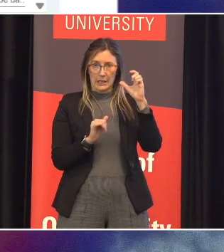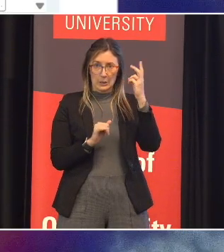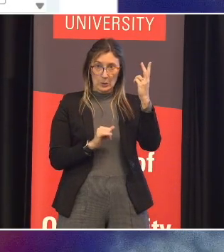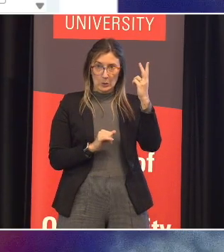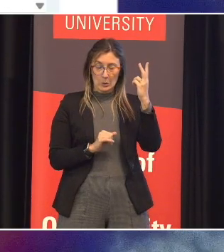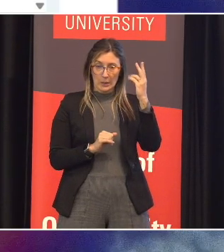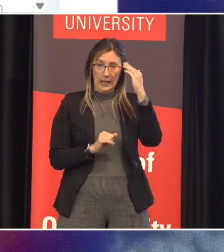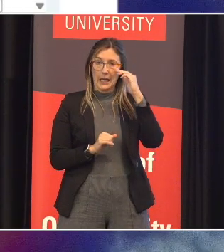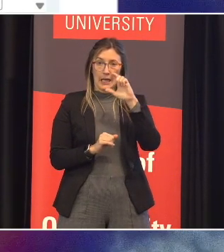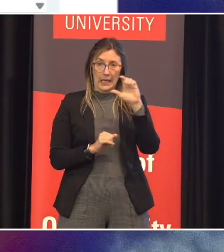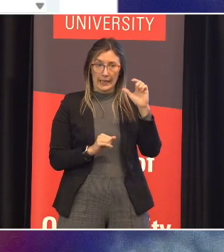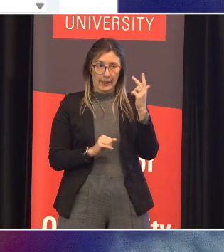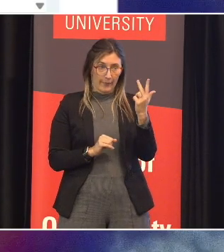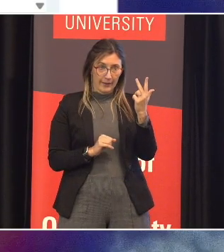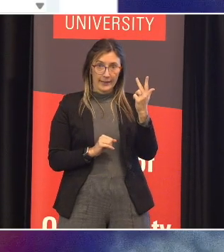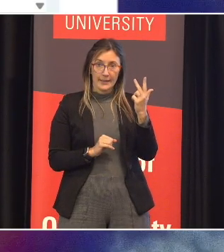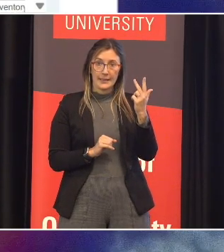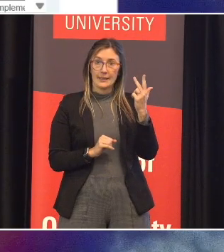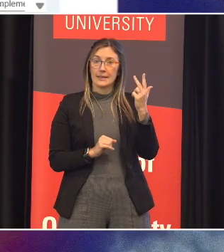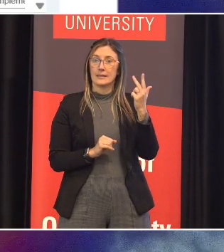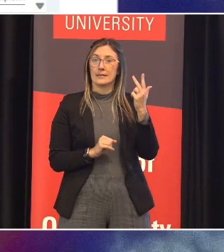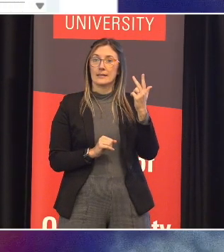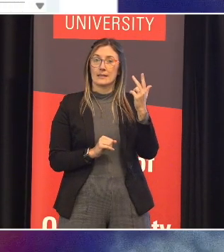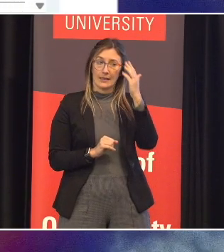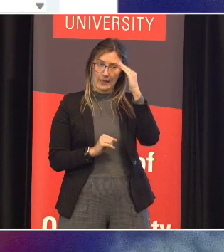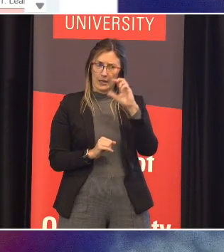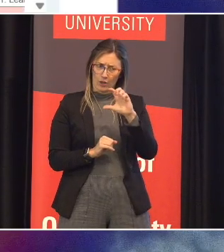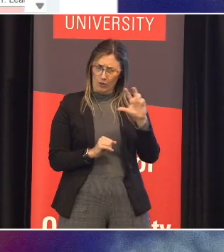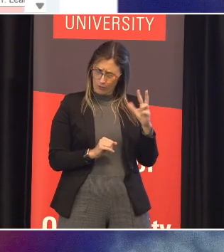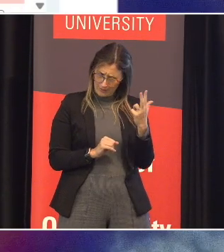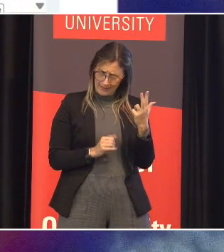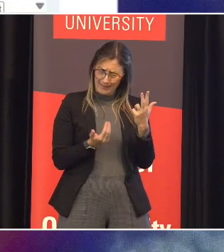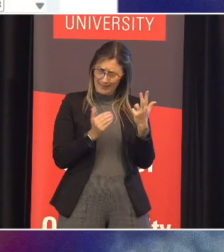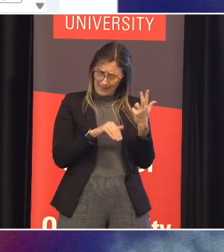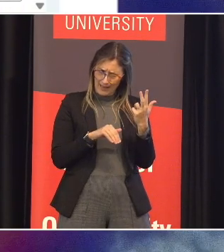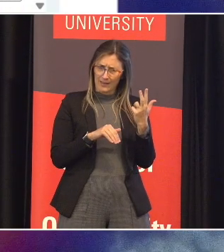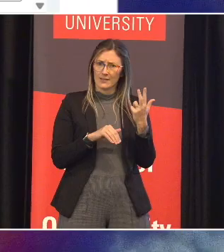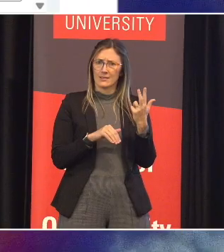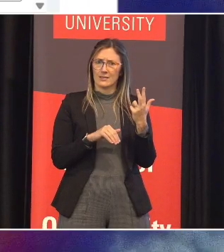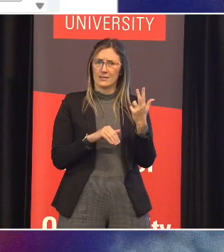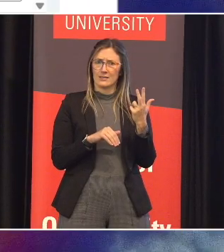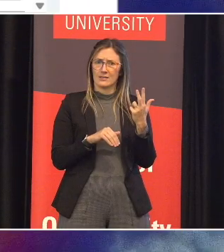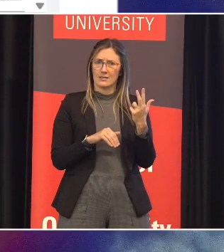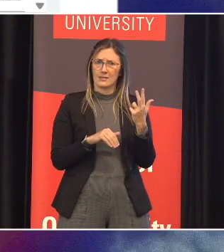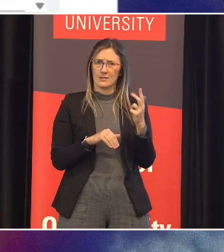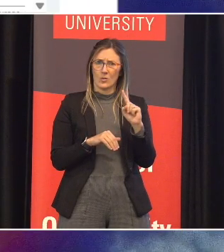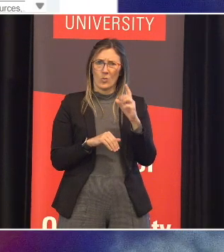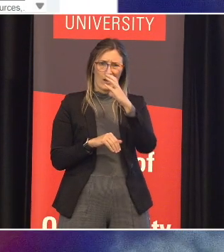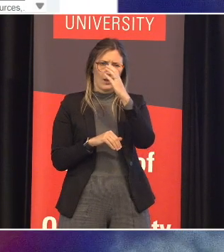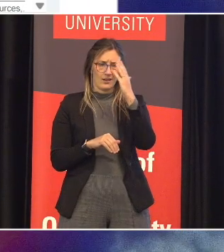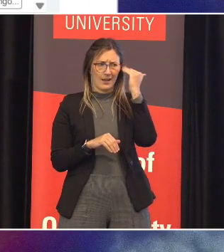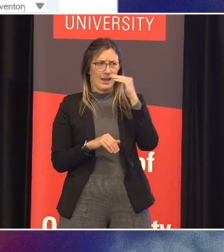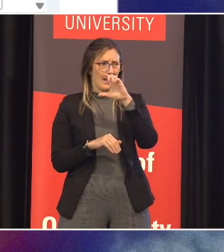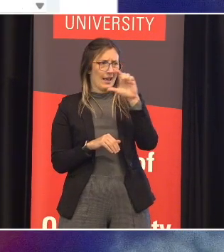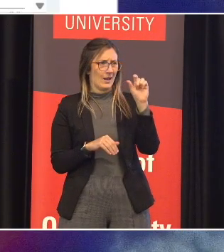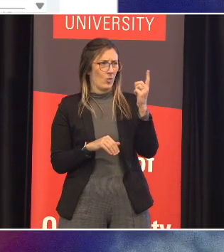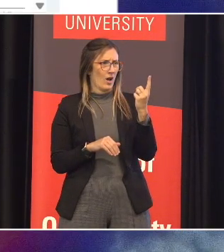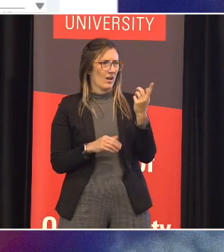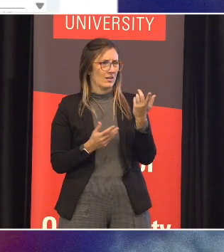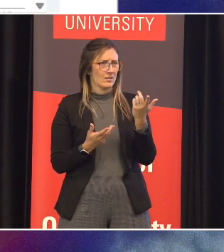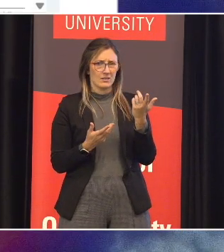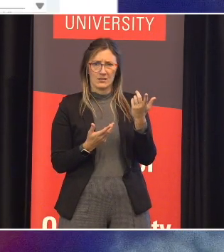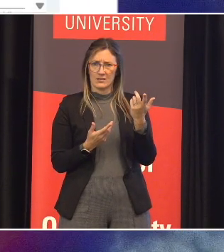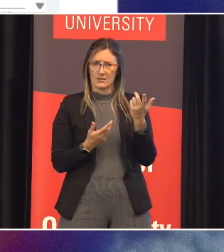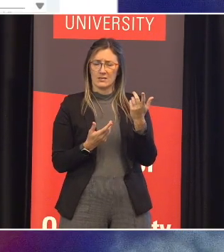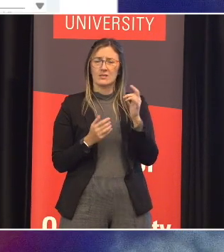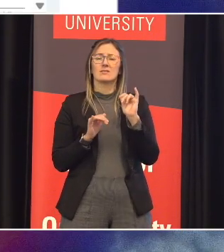3. There's another heading 3. I don't ever have a heading 1. Something's missing here.